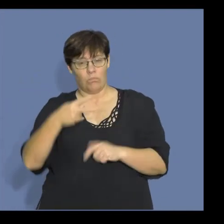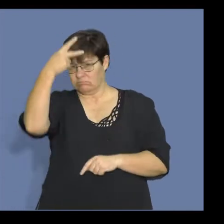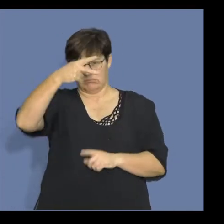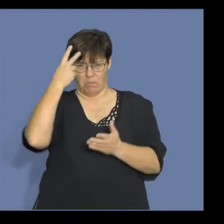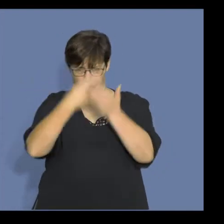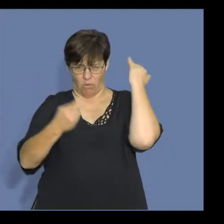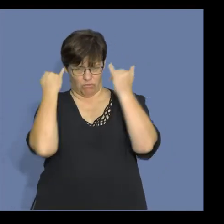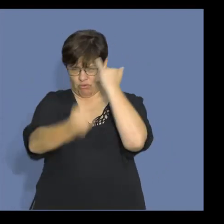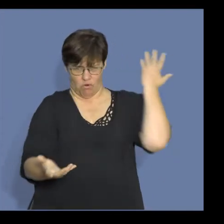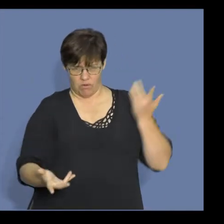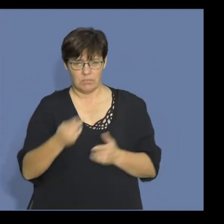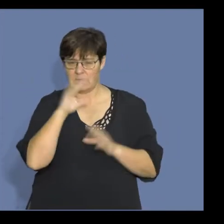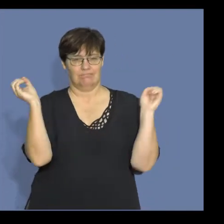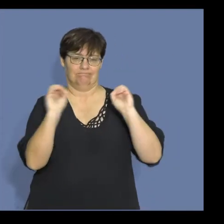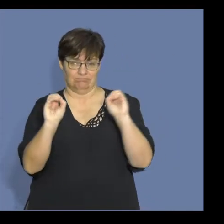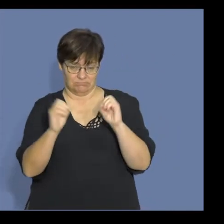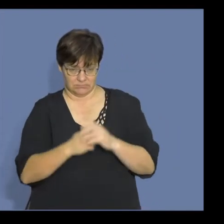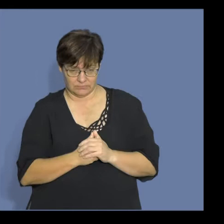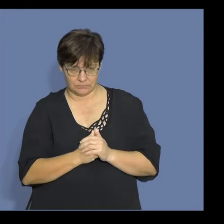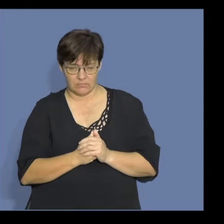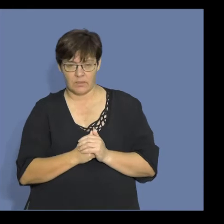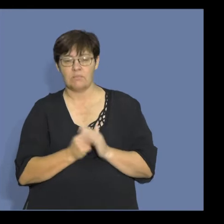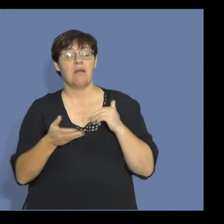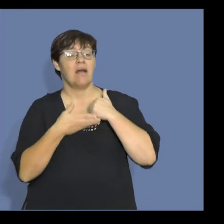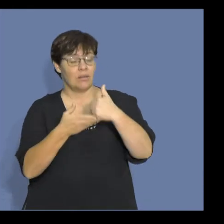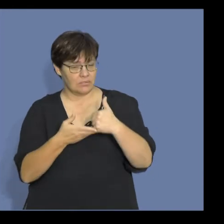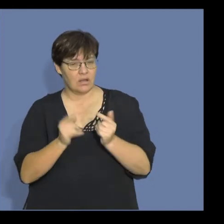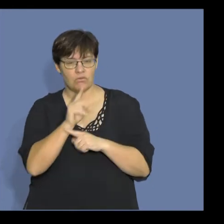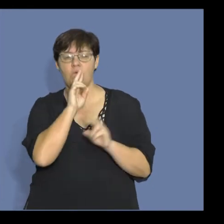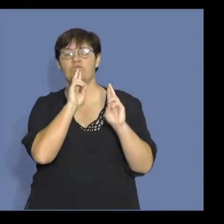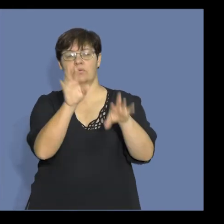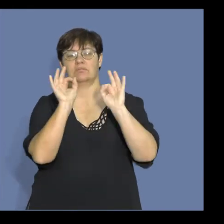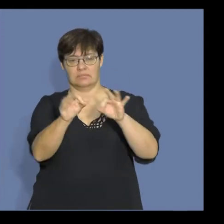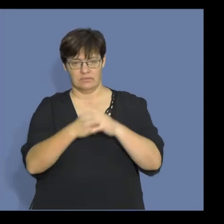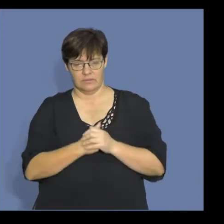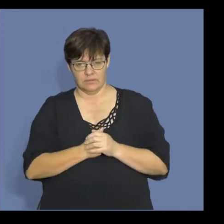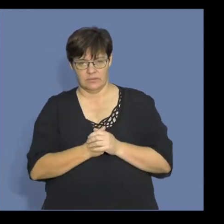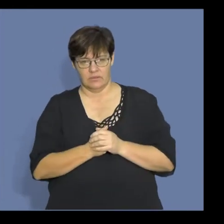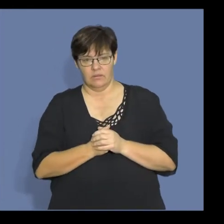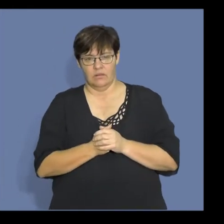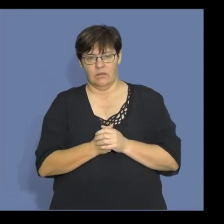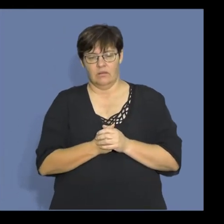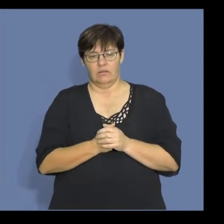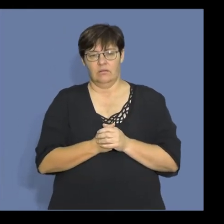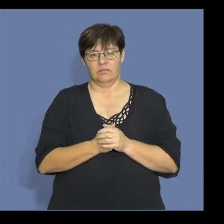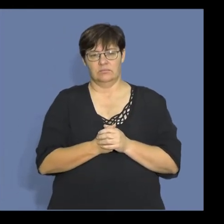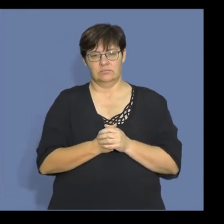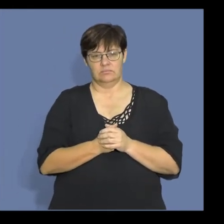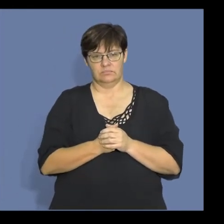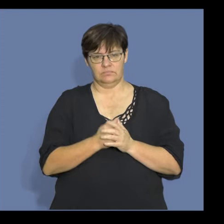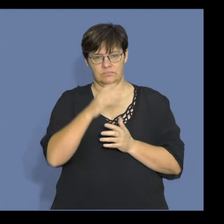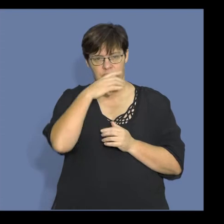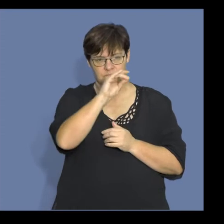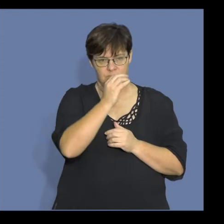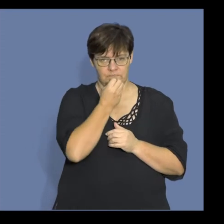none. So I'm going to engage with you on each of these, and hopefully you're able to respond accordingly. So the first term